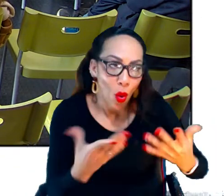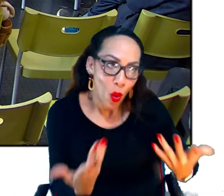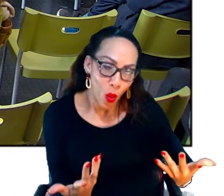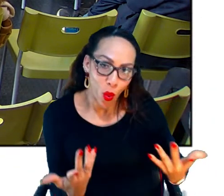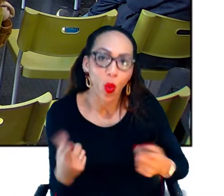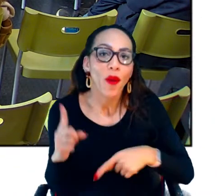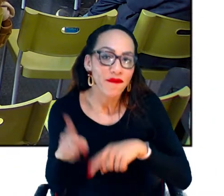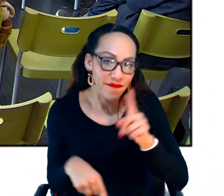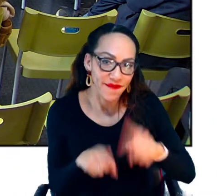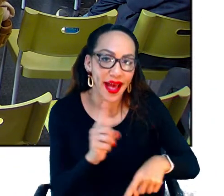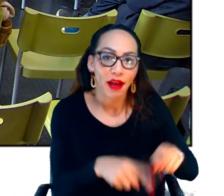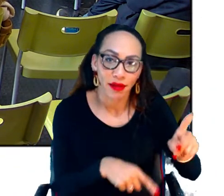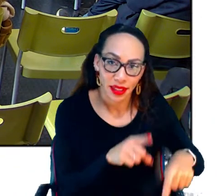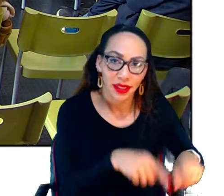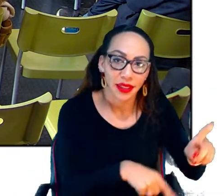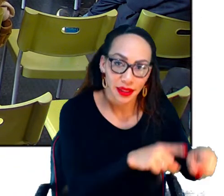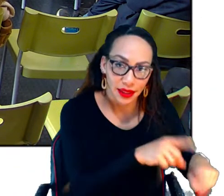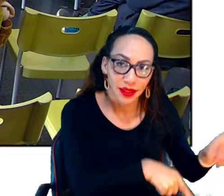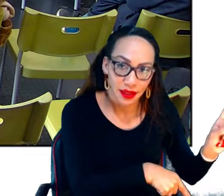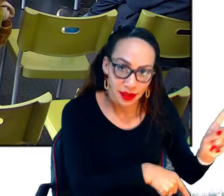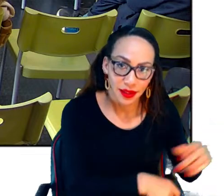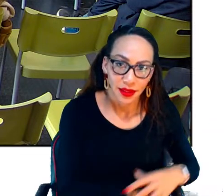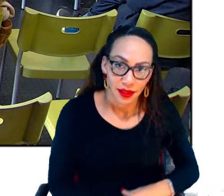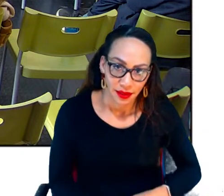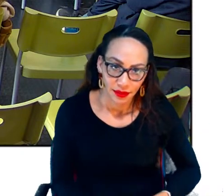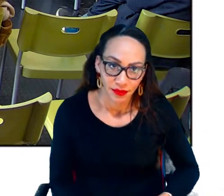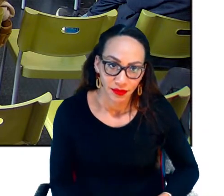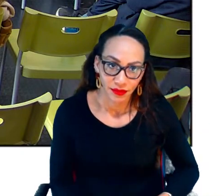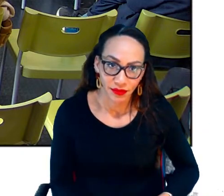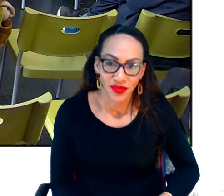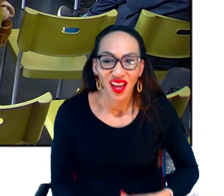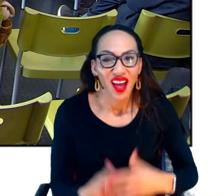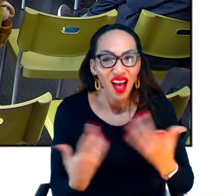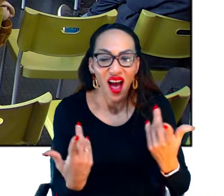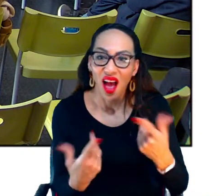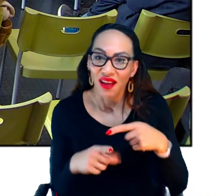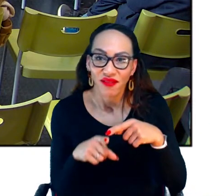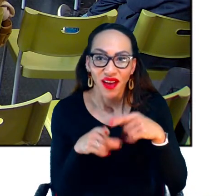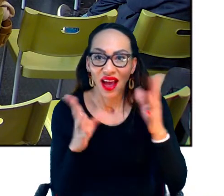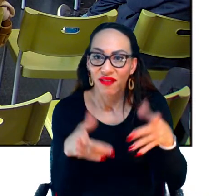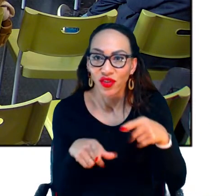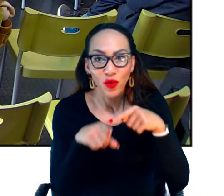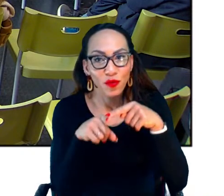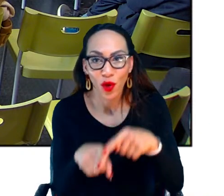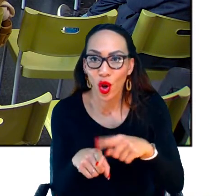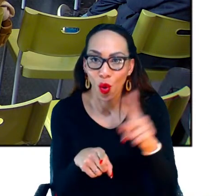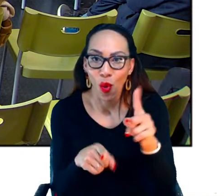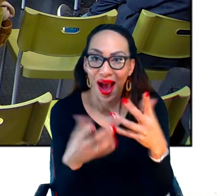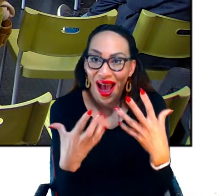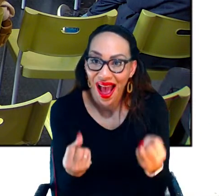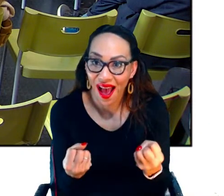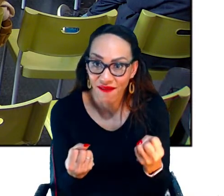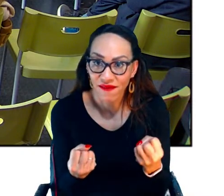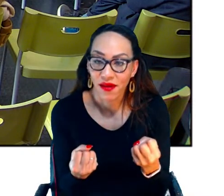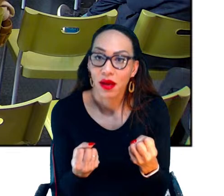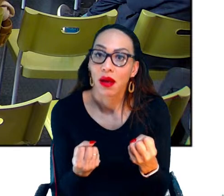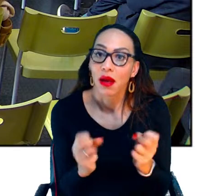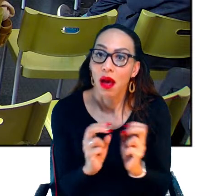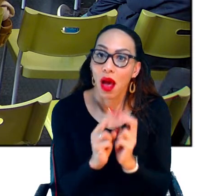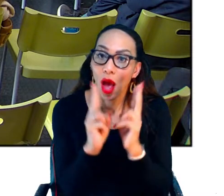Again, on this principle with working what I've got at hand, quite a lot of them have been manipulated on my